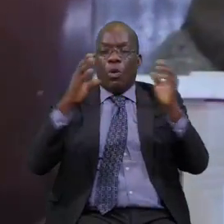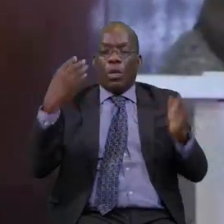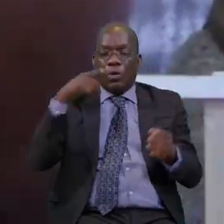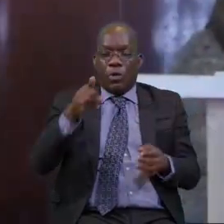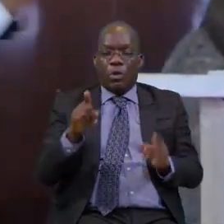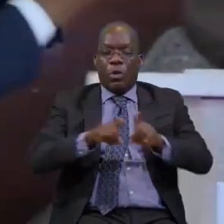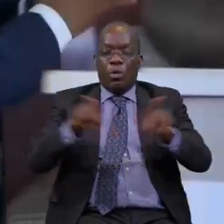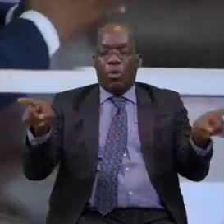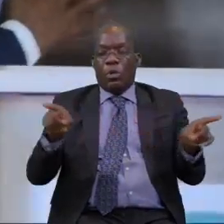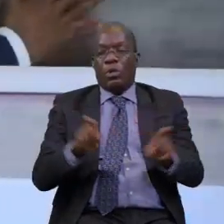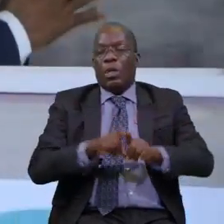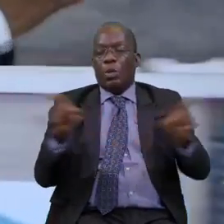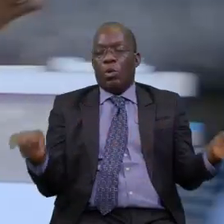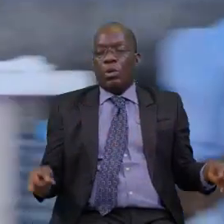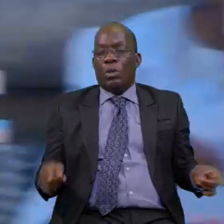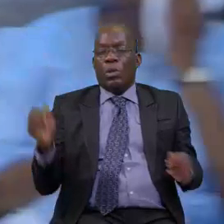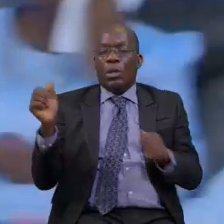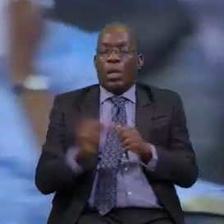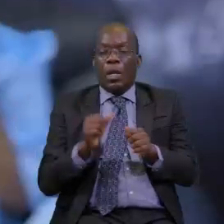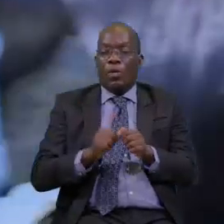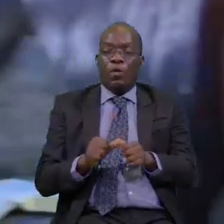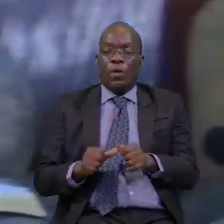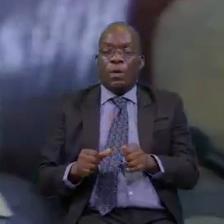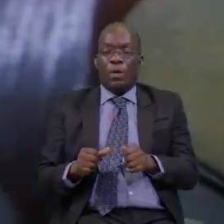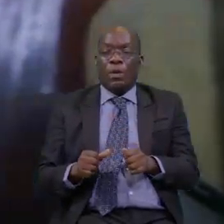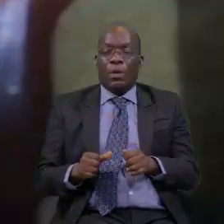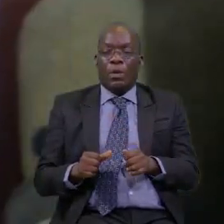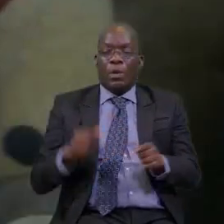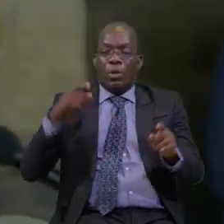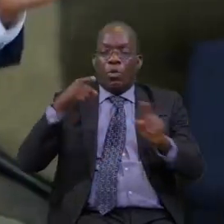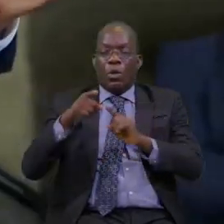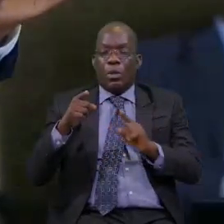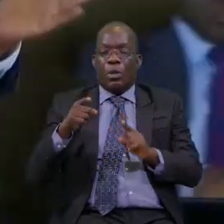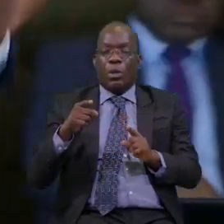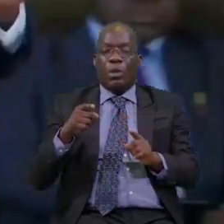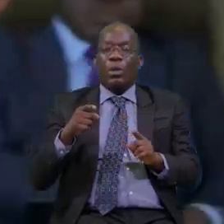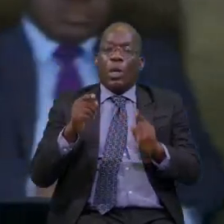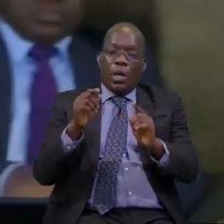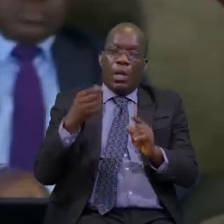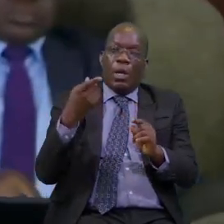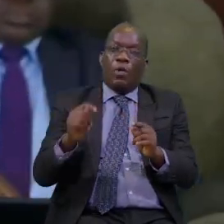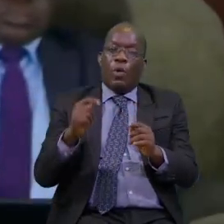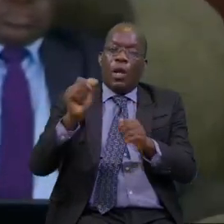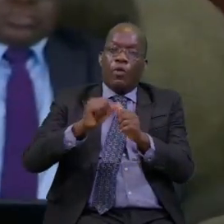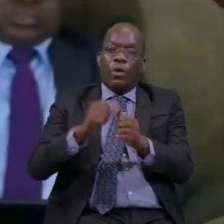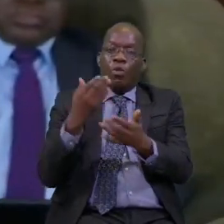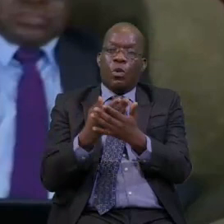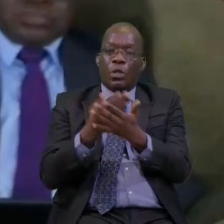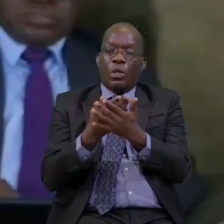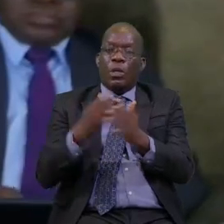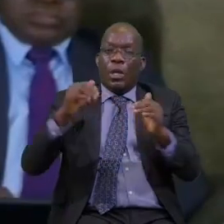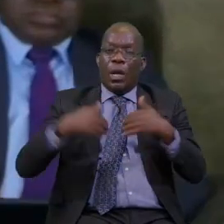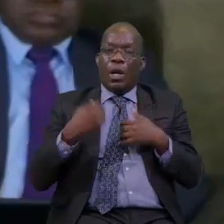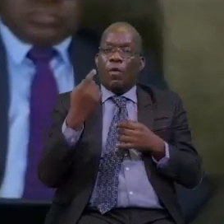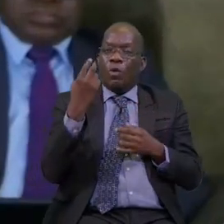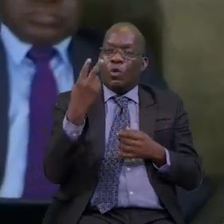But, every coin has two sides. Every currency paper,